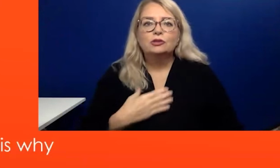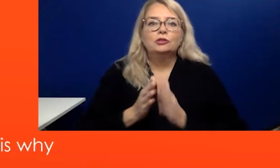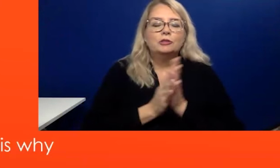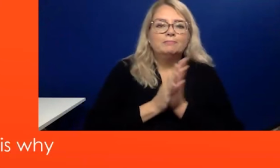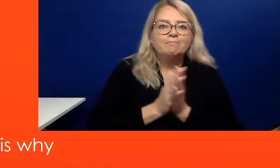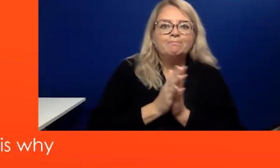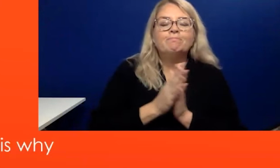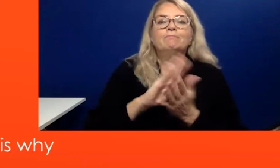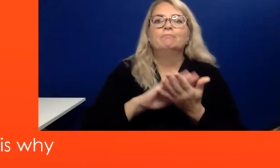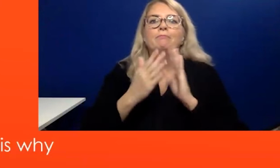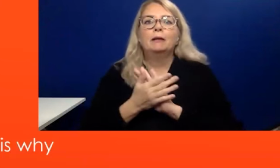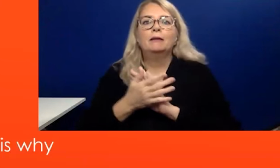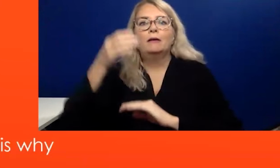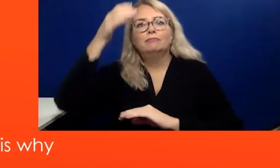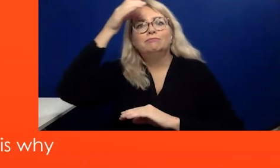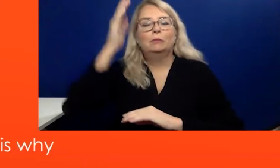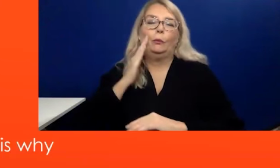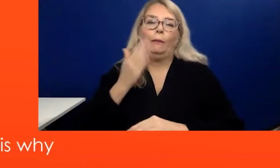master at whatever you're working on.